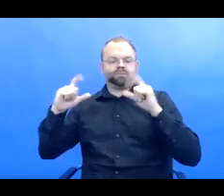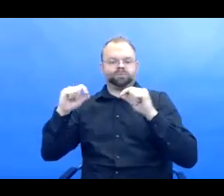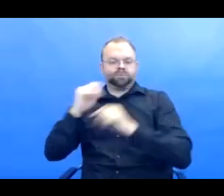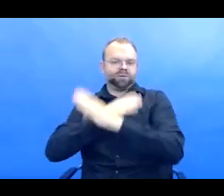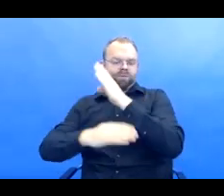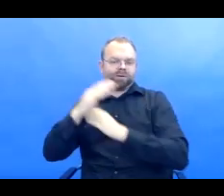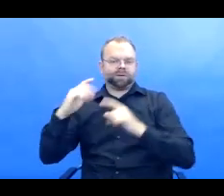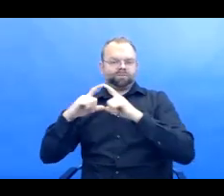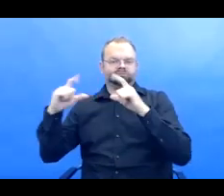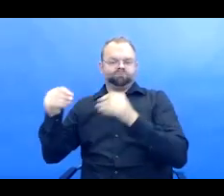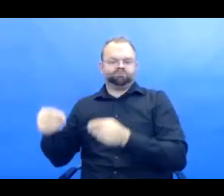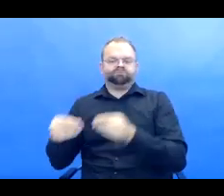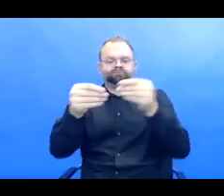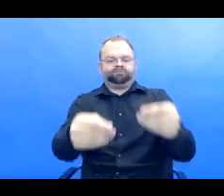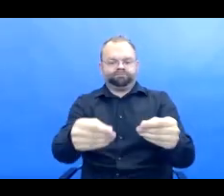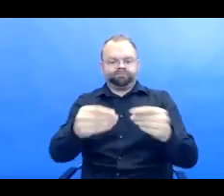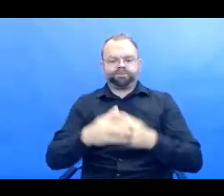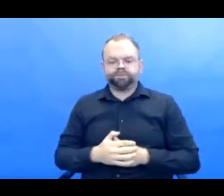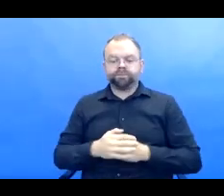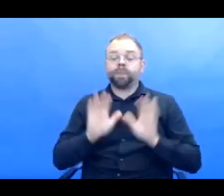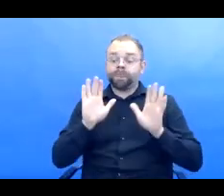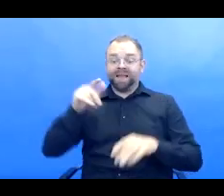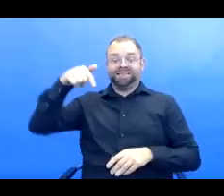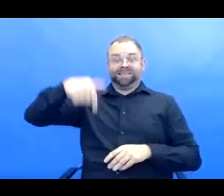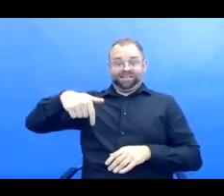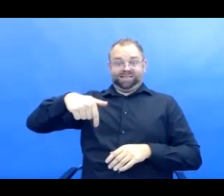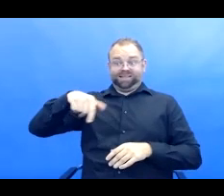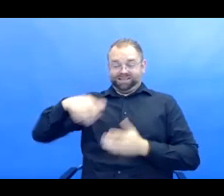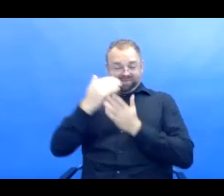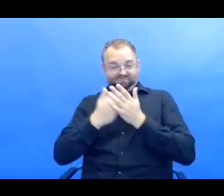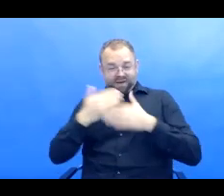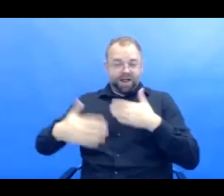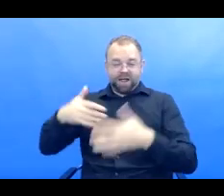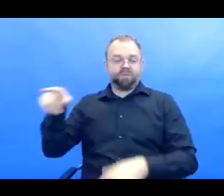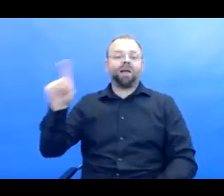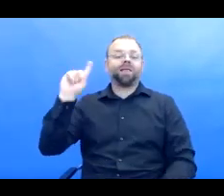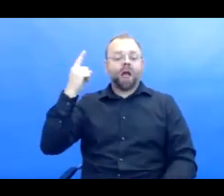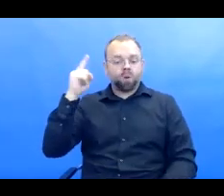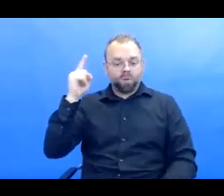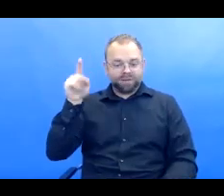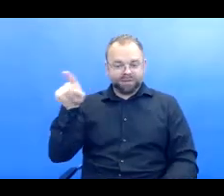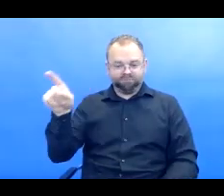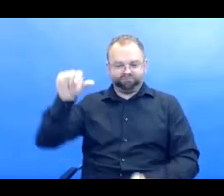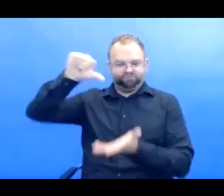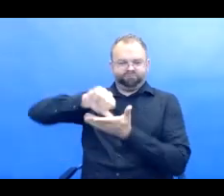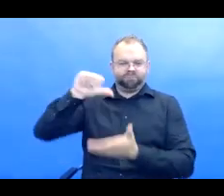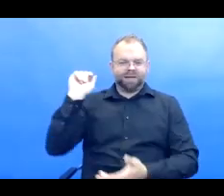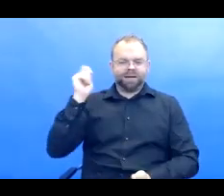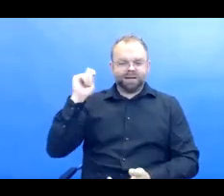wait between 3 to almost 18 months for one to get a disability